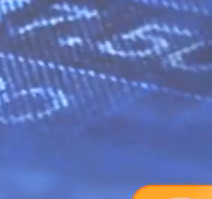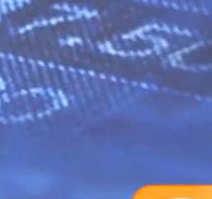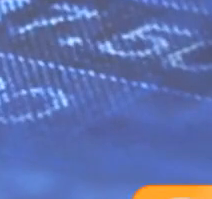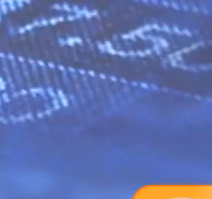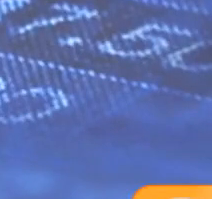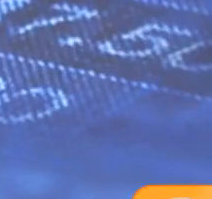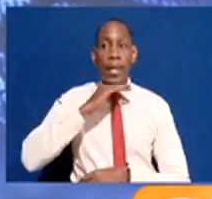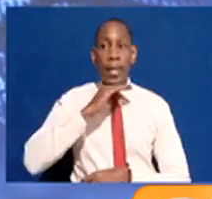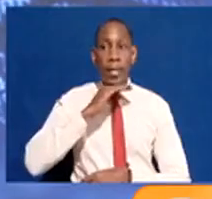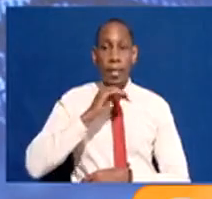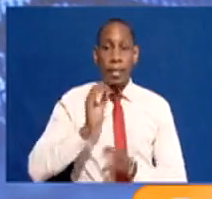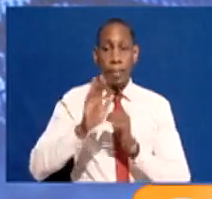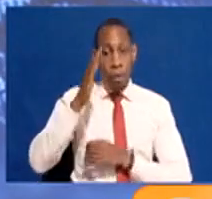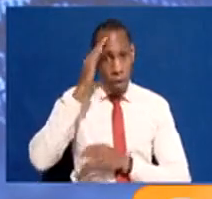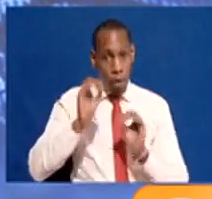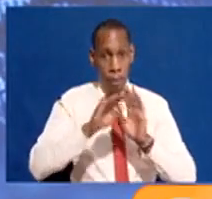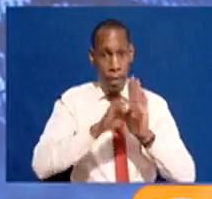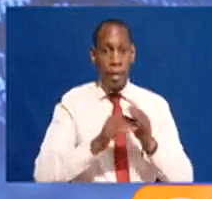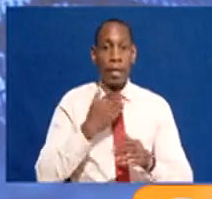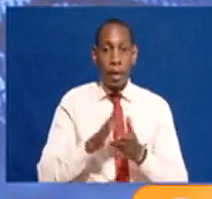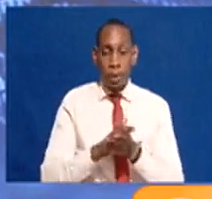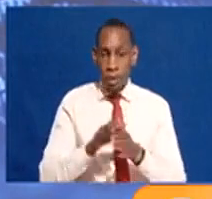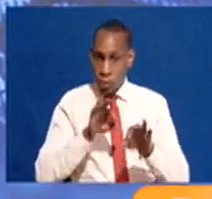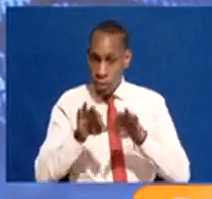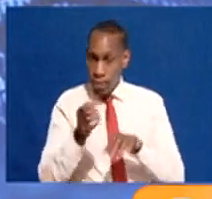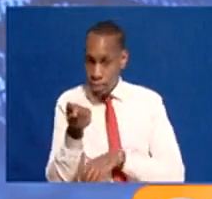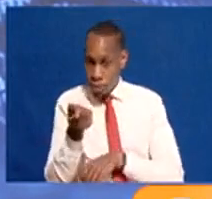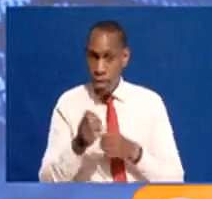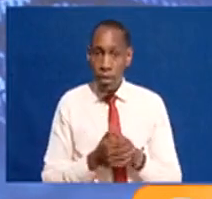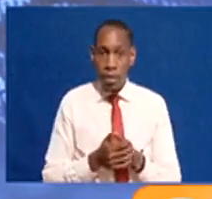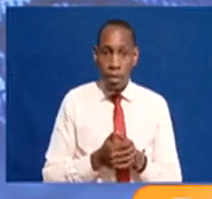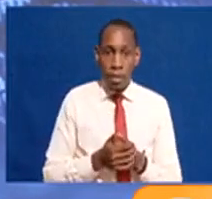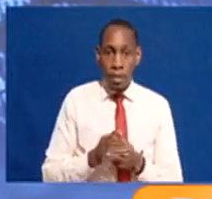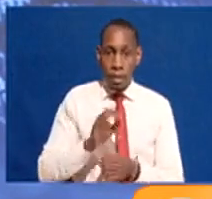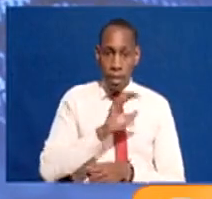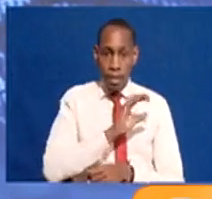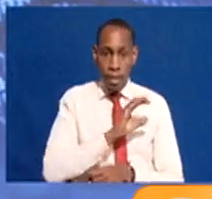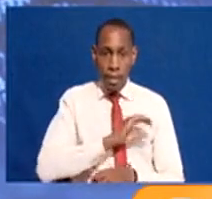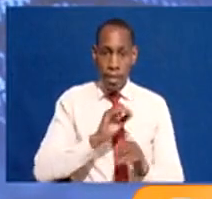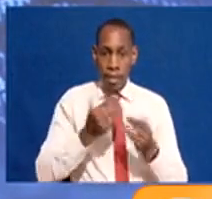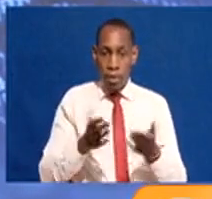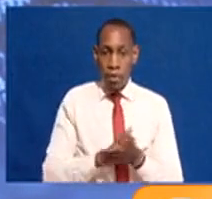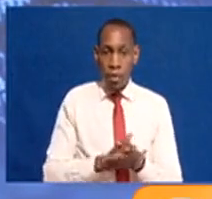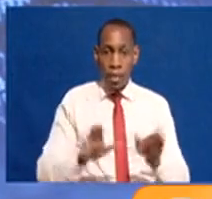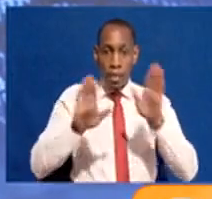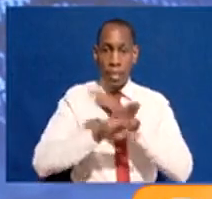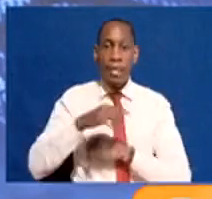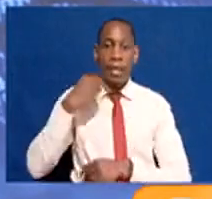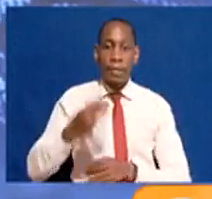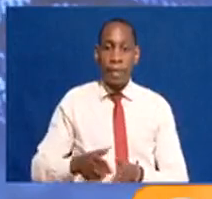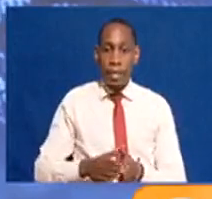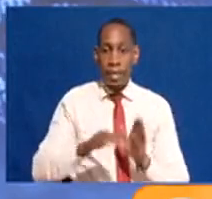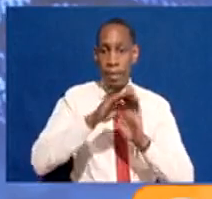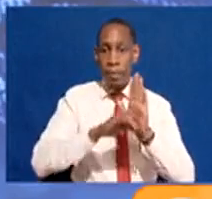1,000 Ways to Die. If you don't know it, let me give you a quick synopsis. Now, it's characterized as a dark comedy or dark